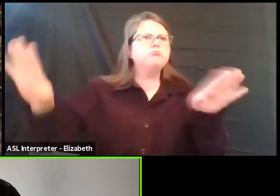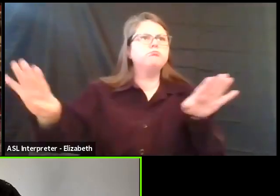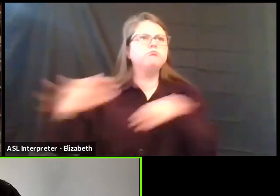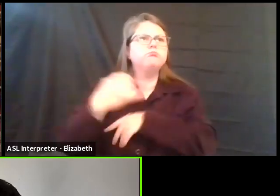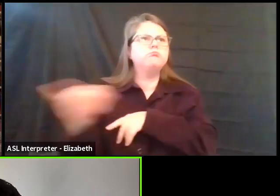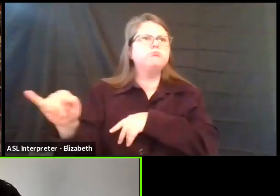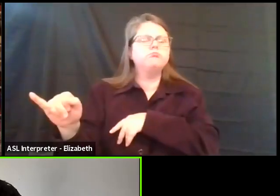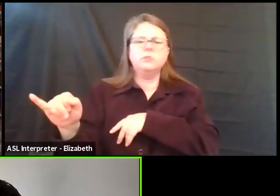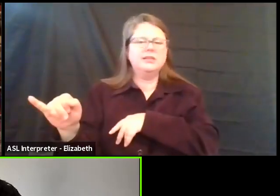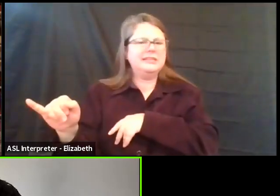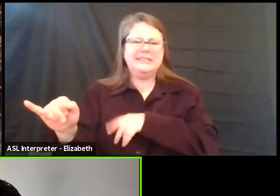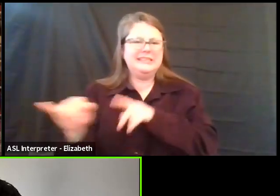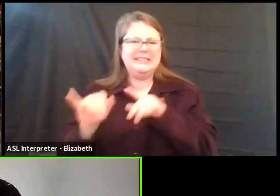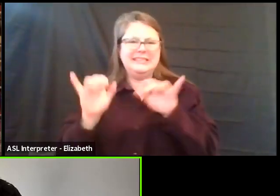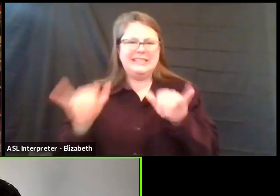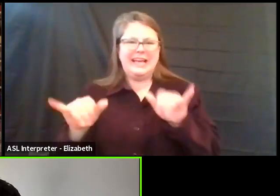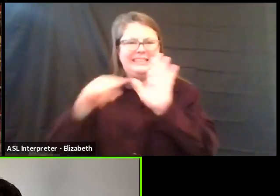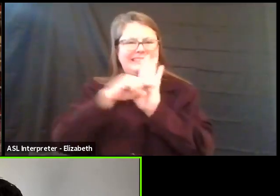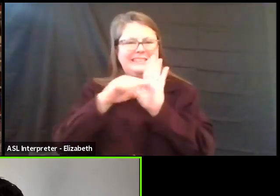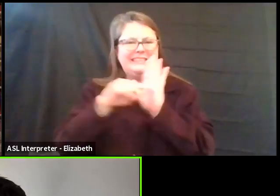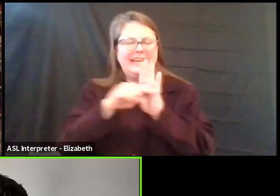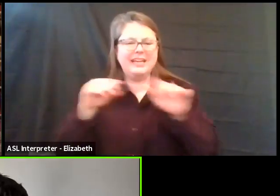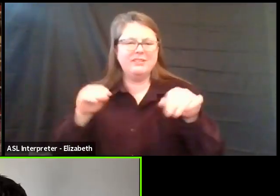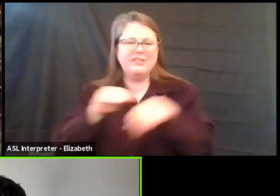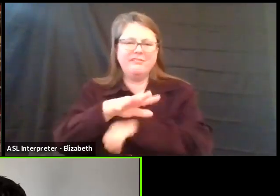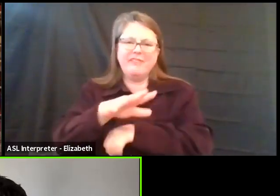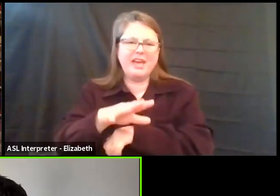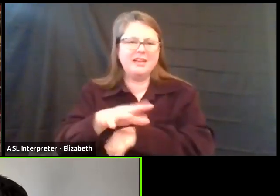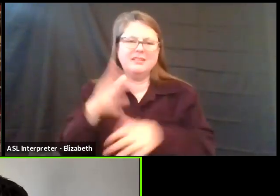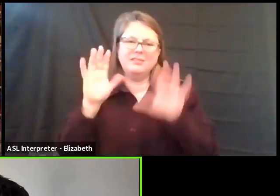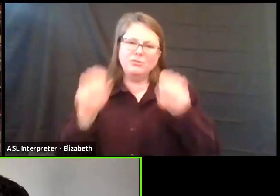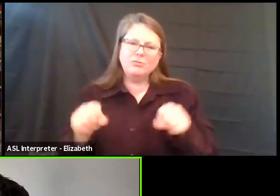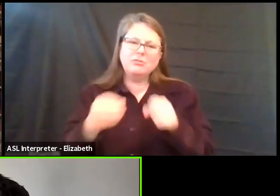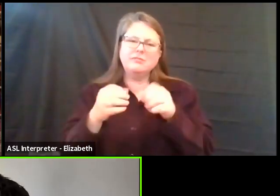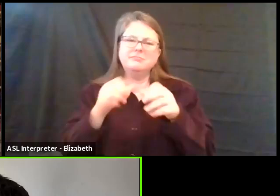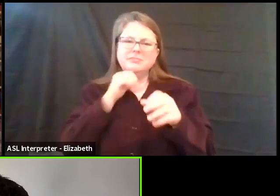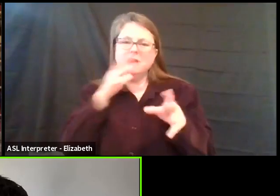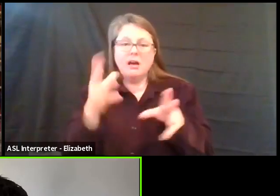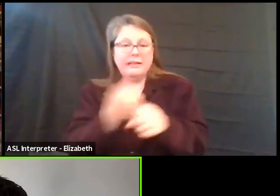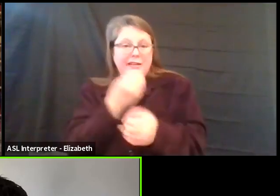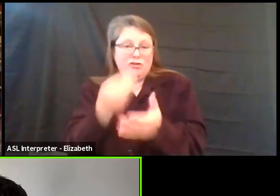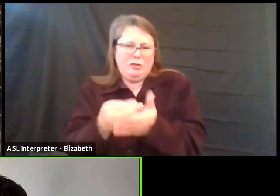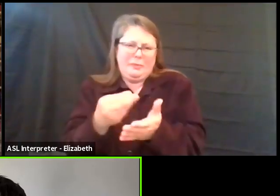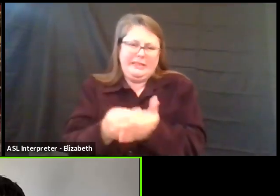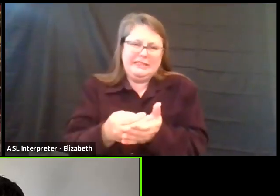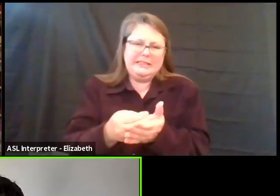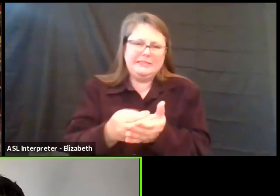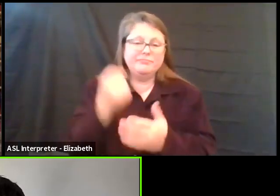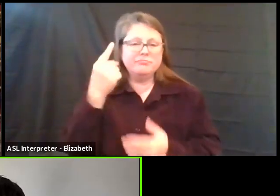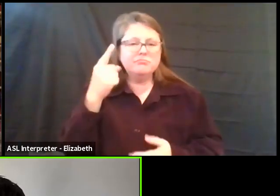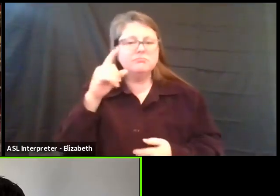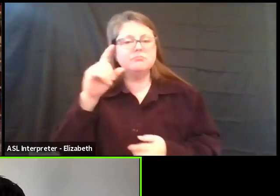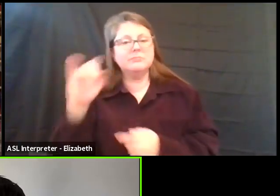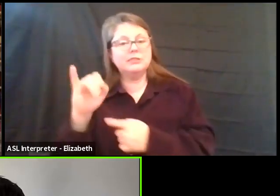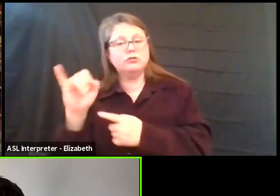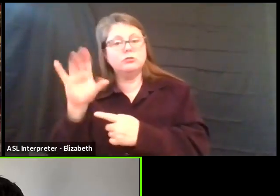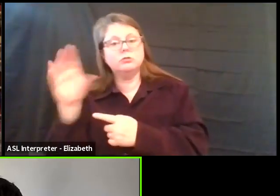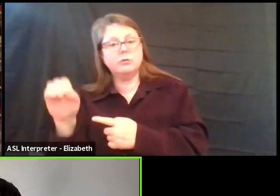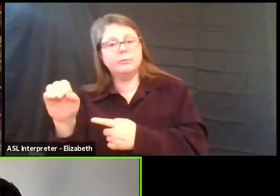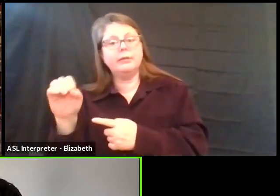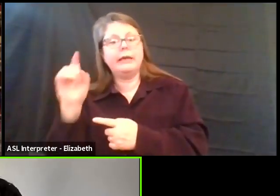what you need to do under the policy. So the insurance company has a set of duties that they need to fulfill, and people do